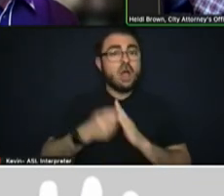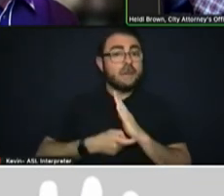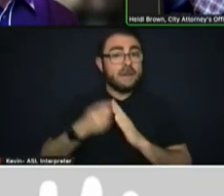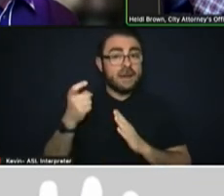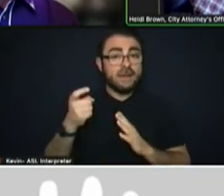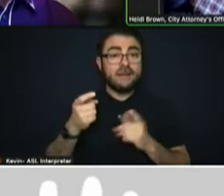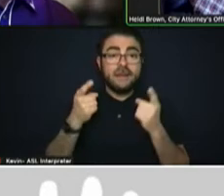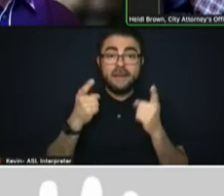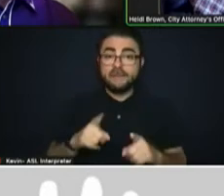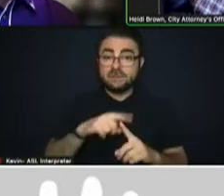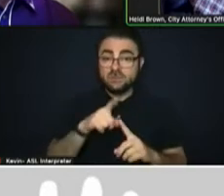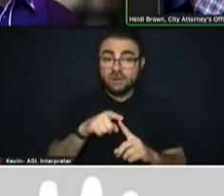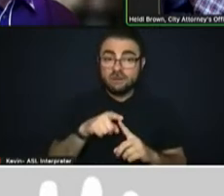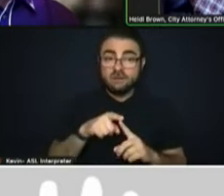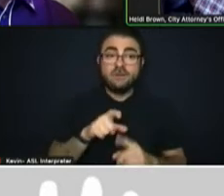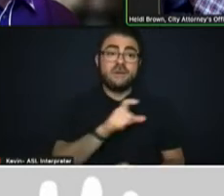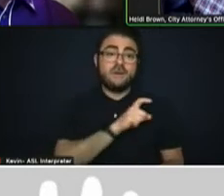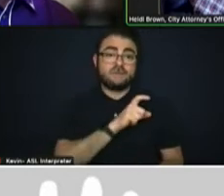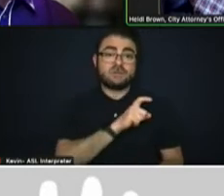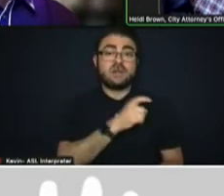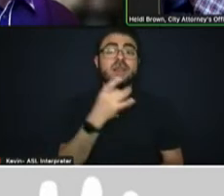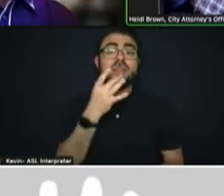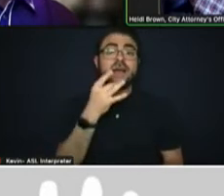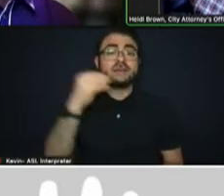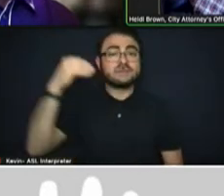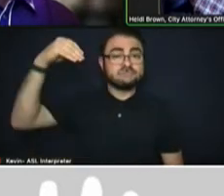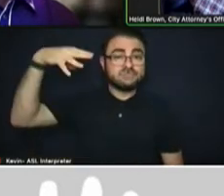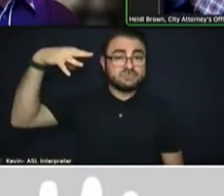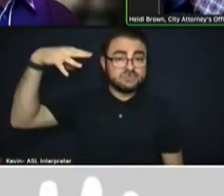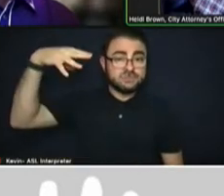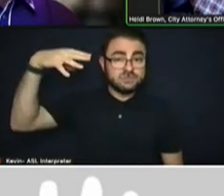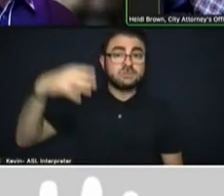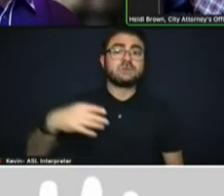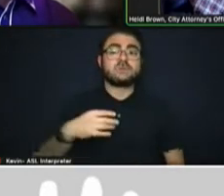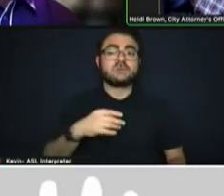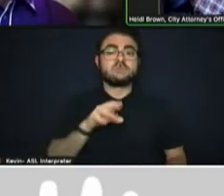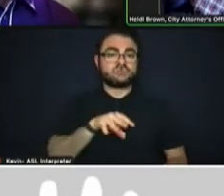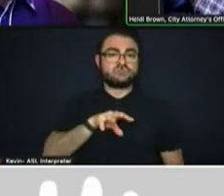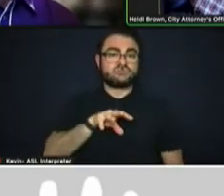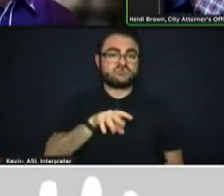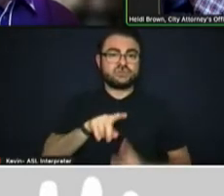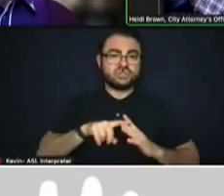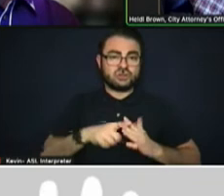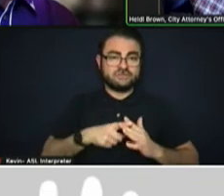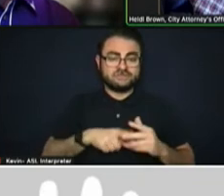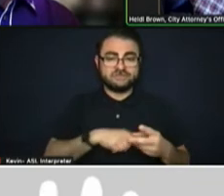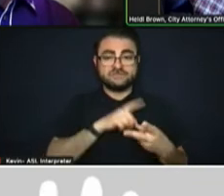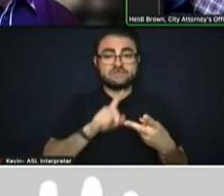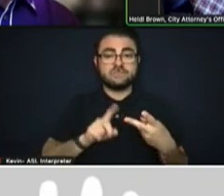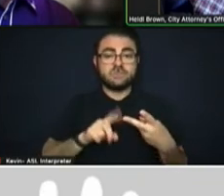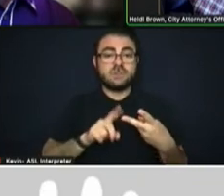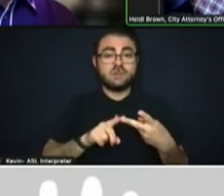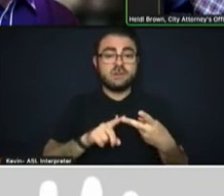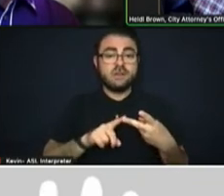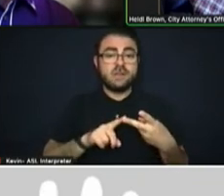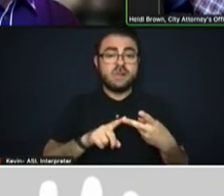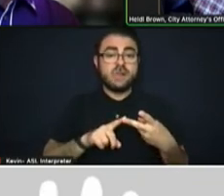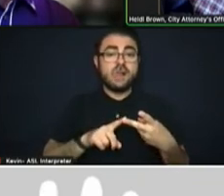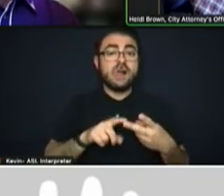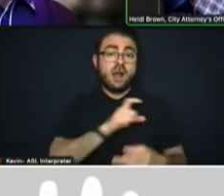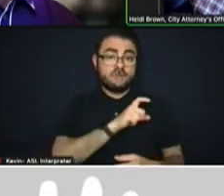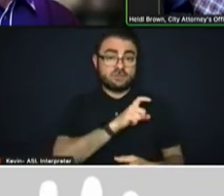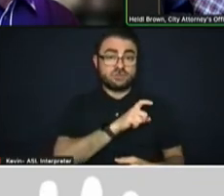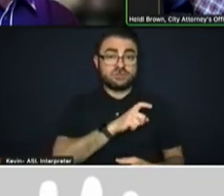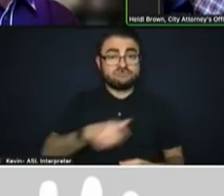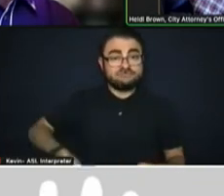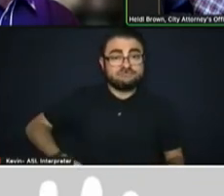on, the officer turns on their overhead lights, the body camera is going to start. Two is when an officer takes out their taser,